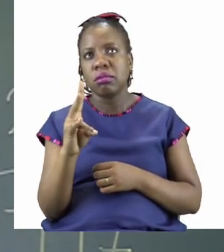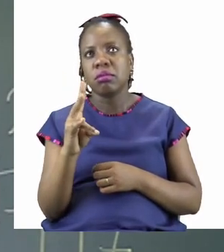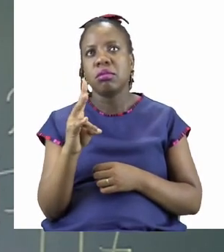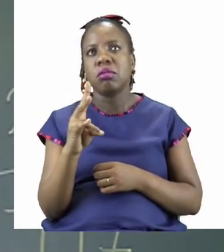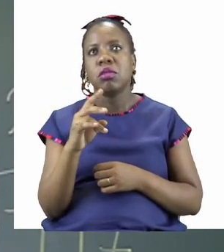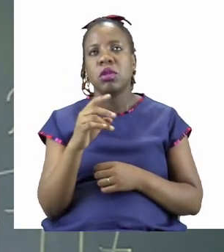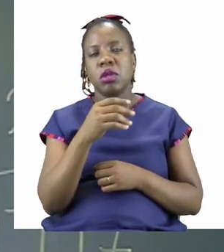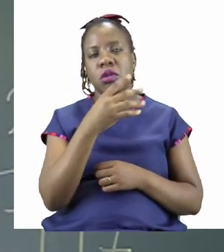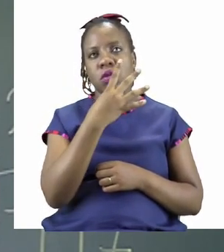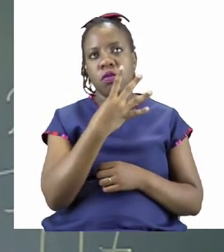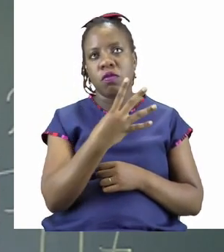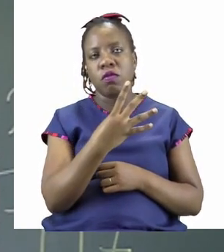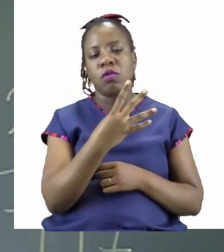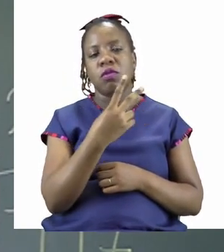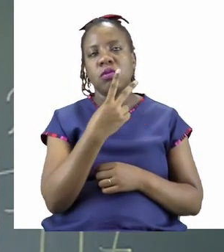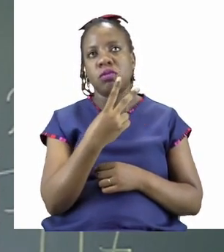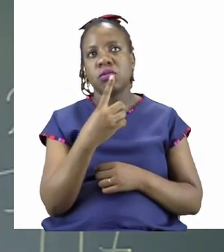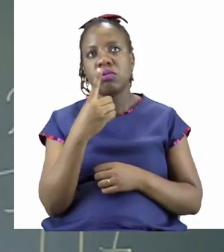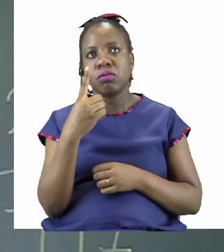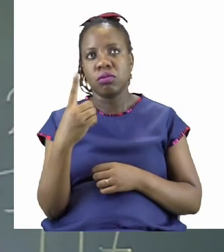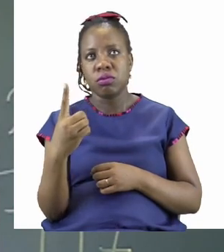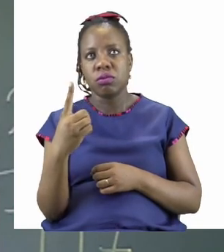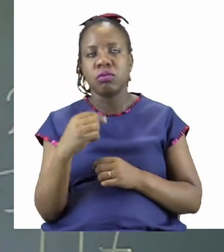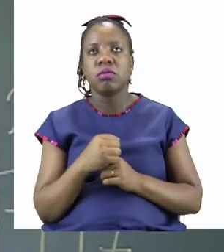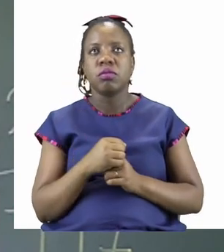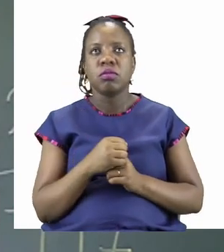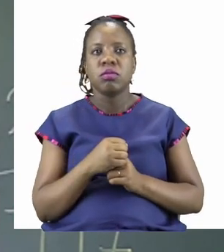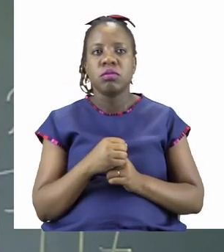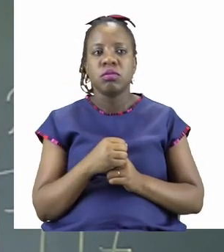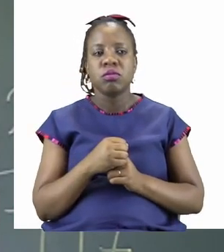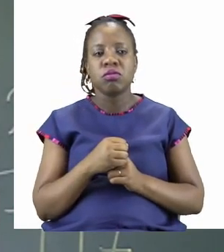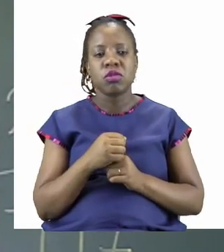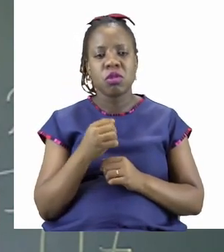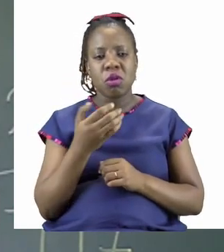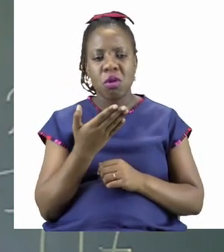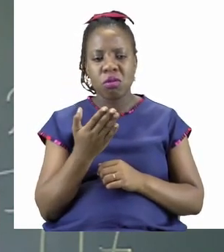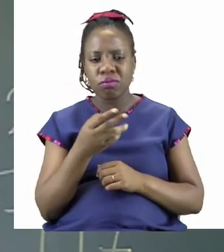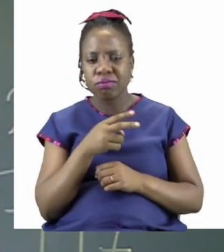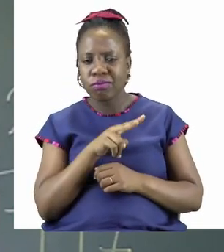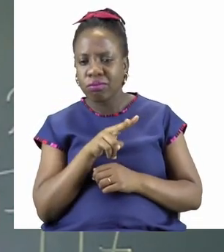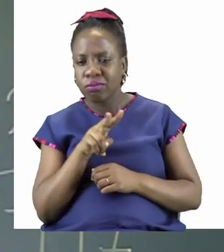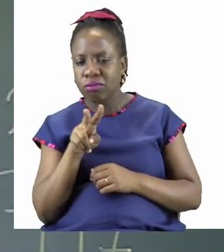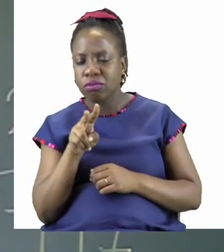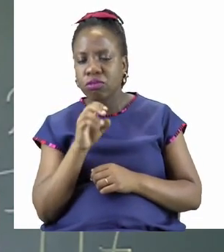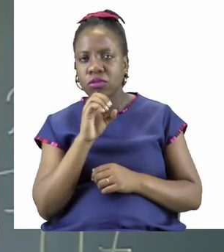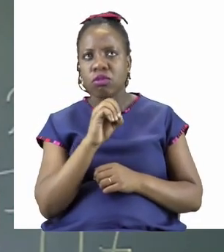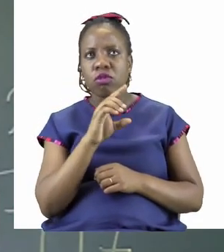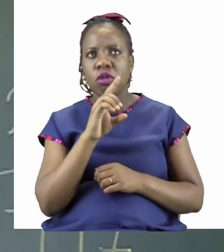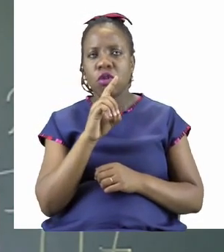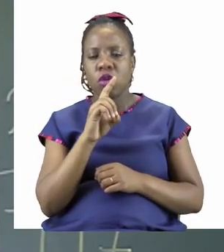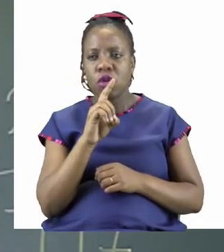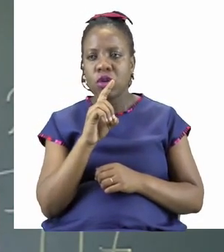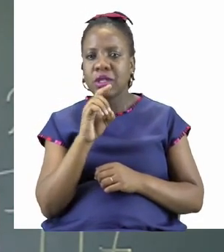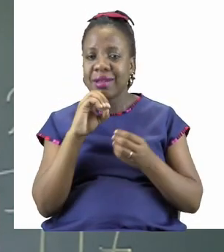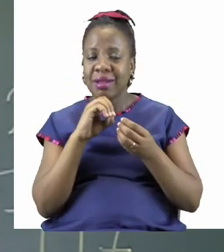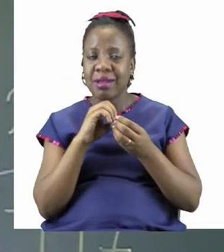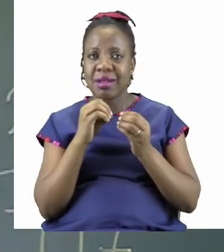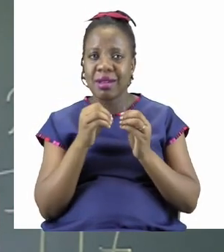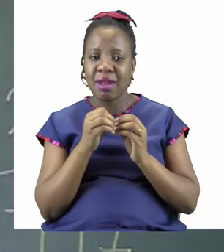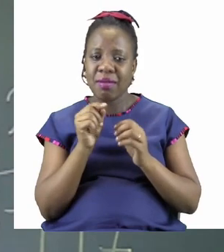421. So once you have found all your odd numbers, you must now go ahead and then